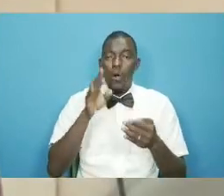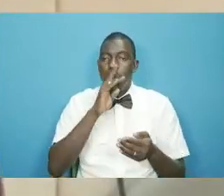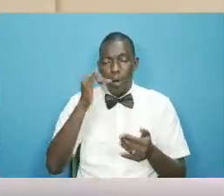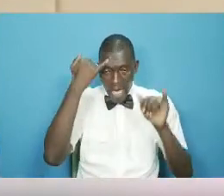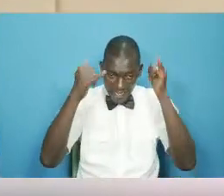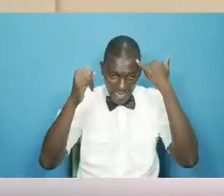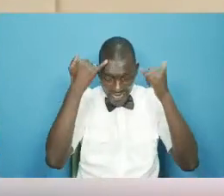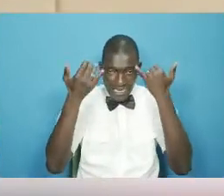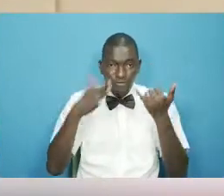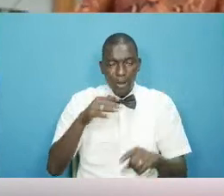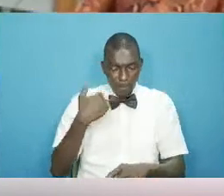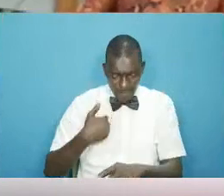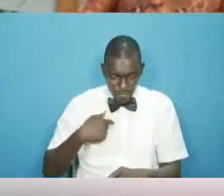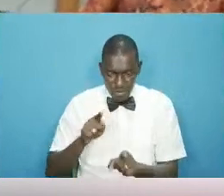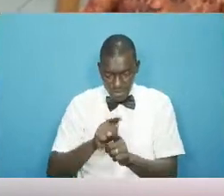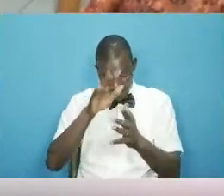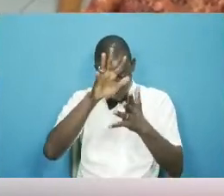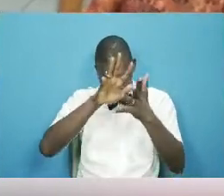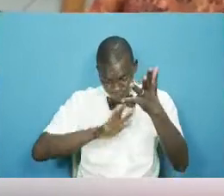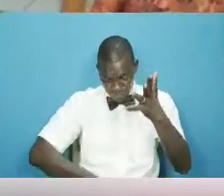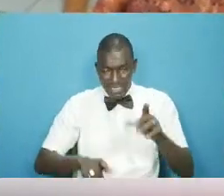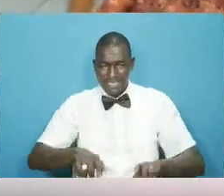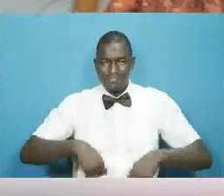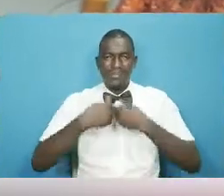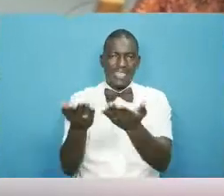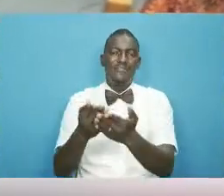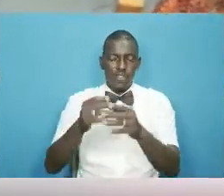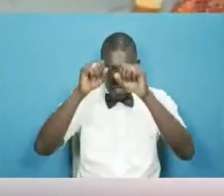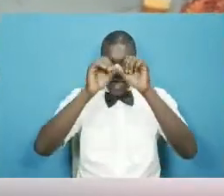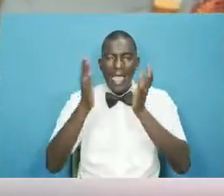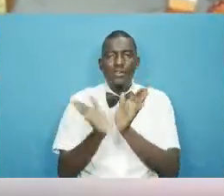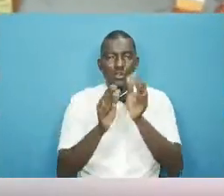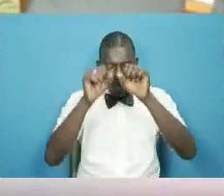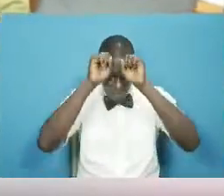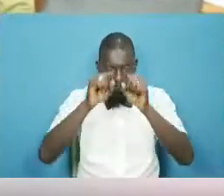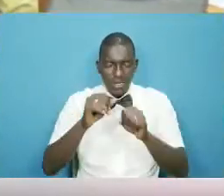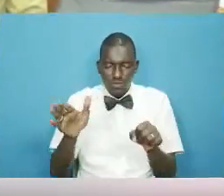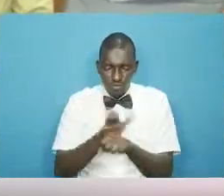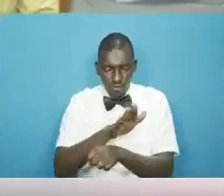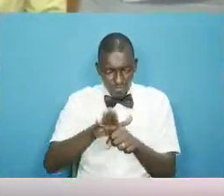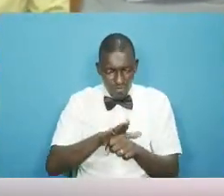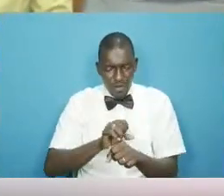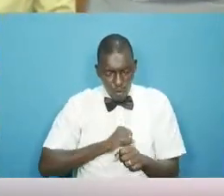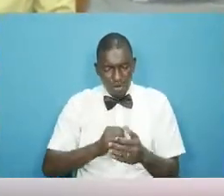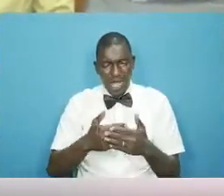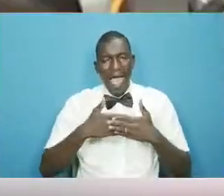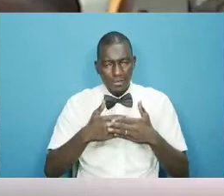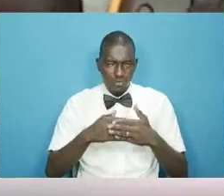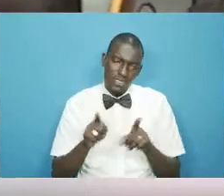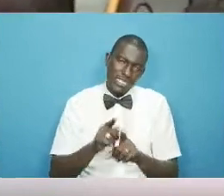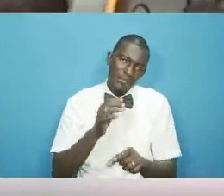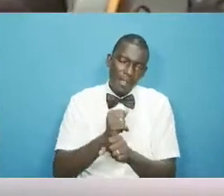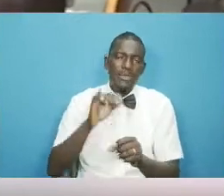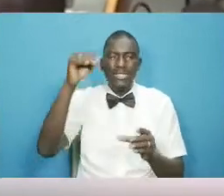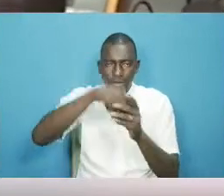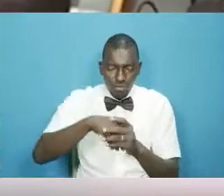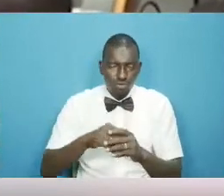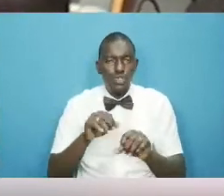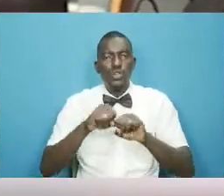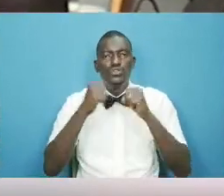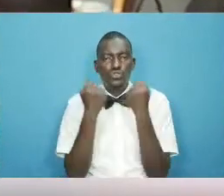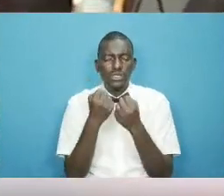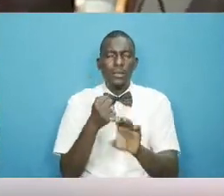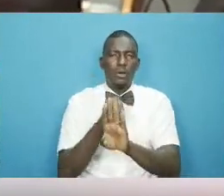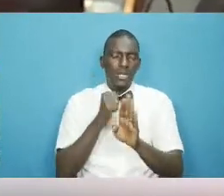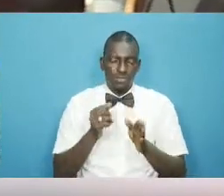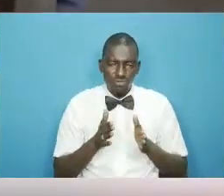government. The call to action paper encourages the government to fulfill its commitment through sustainable actions for an inclusive social protection